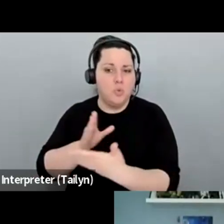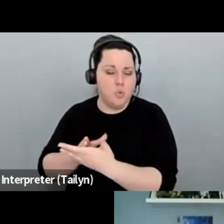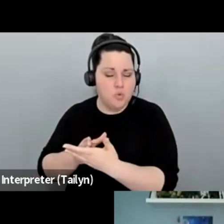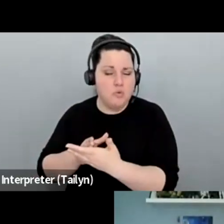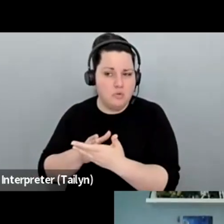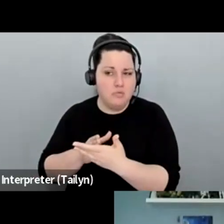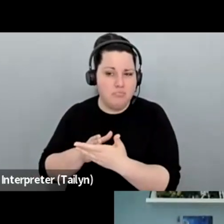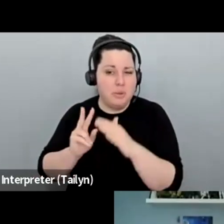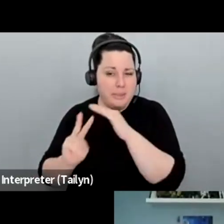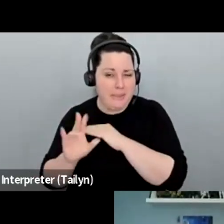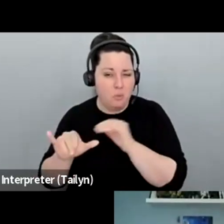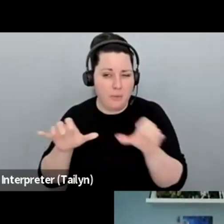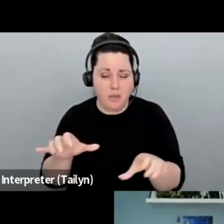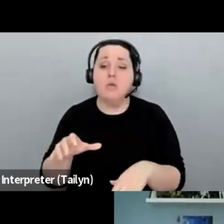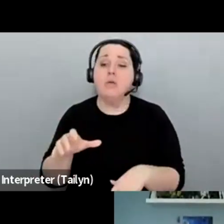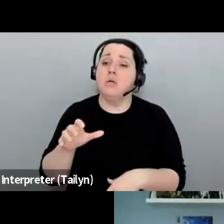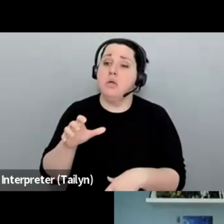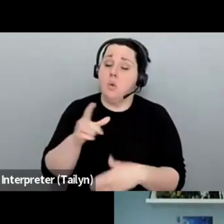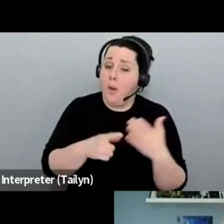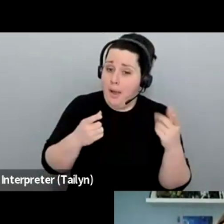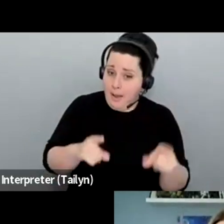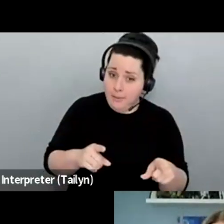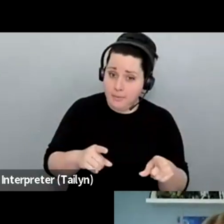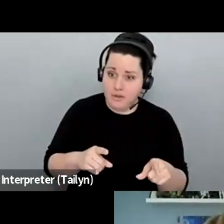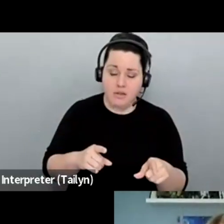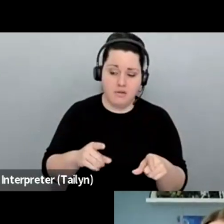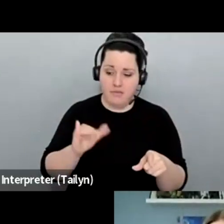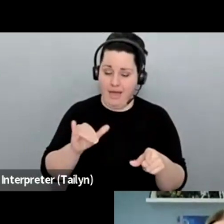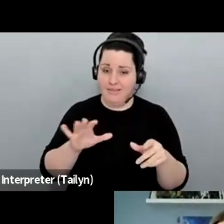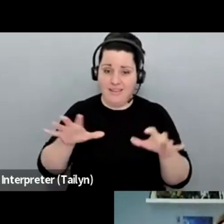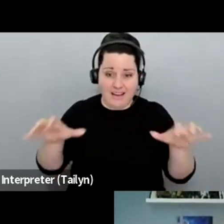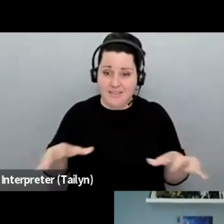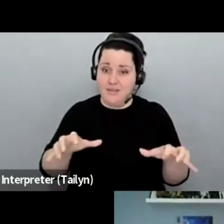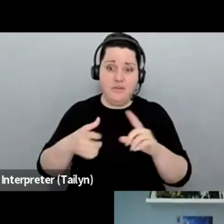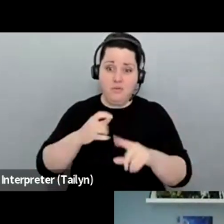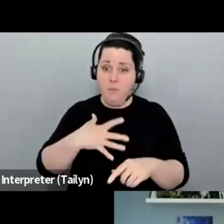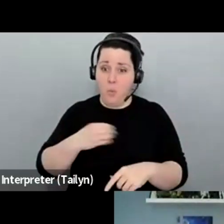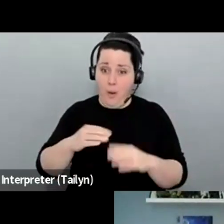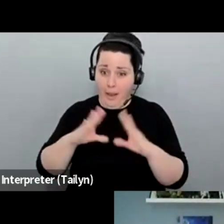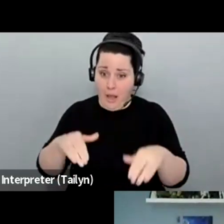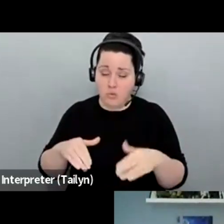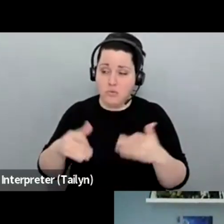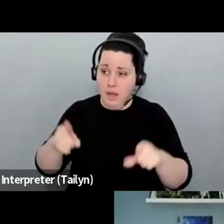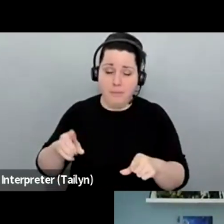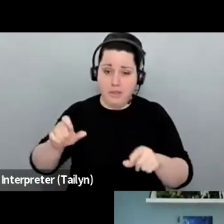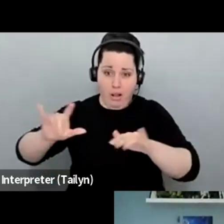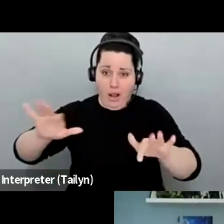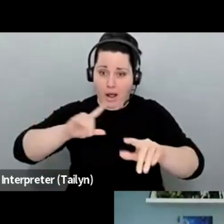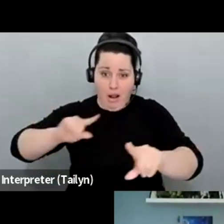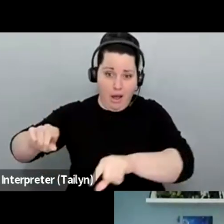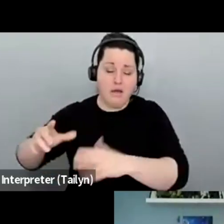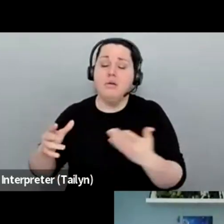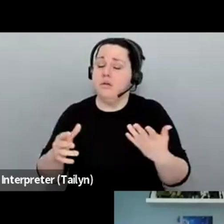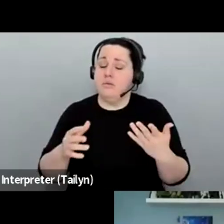lot of these actions. And so what's happening is this flurry of activity coming out of the White House. As Amanda noted, a lot of